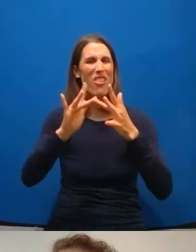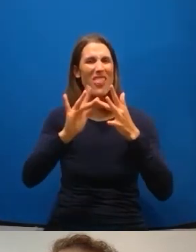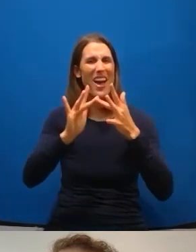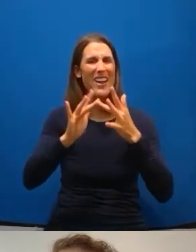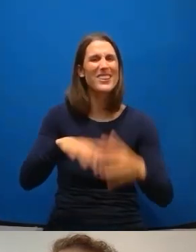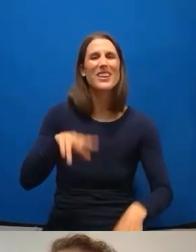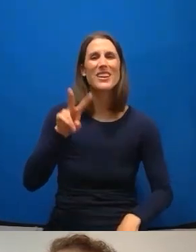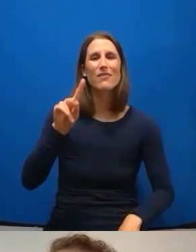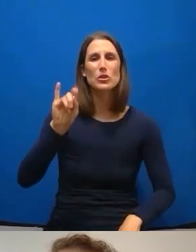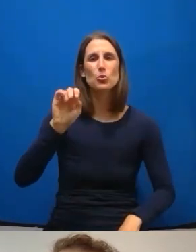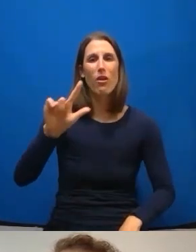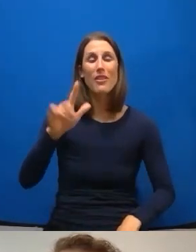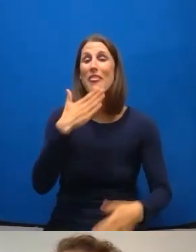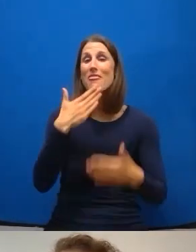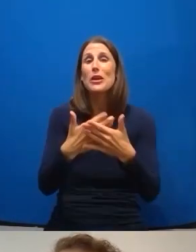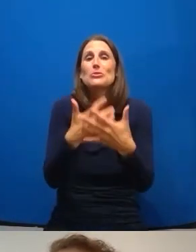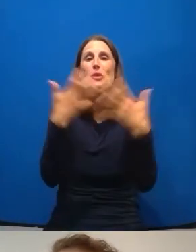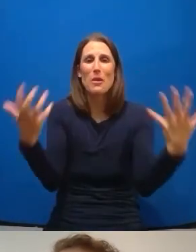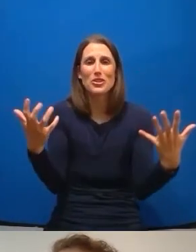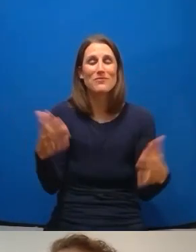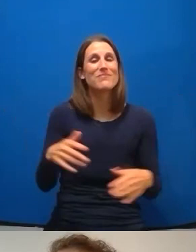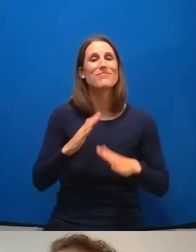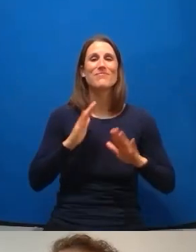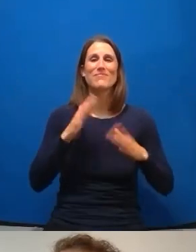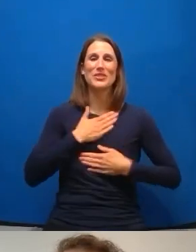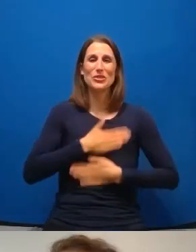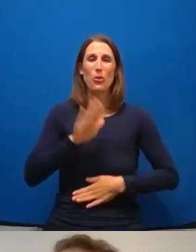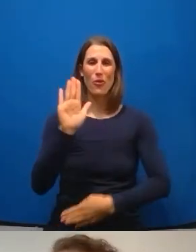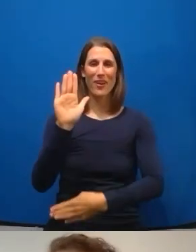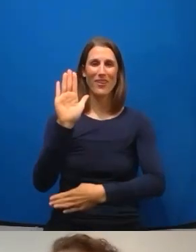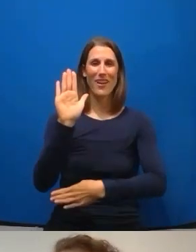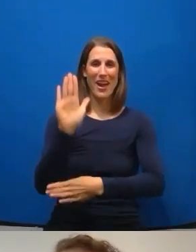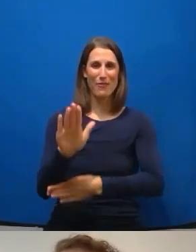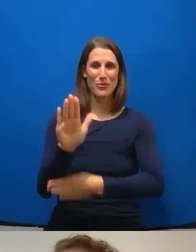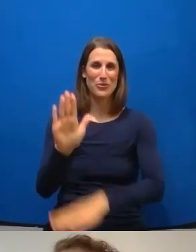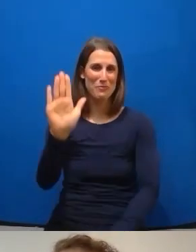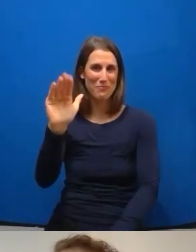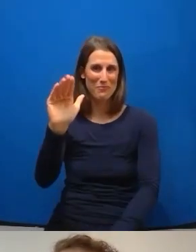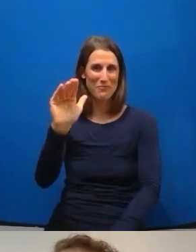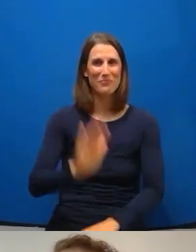guys both so much. Have a great rest of your day. You too. thank you.